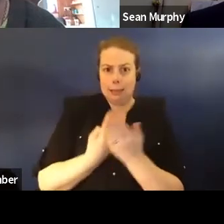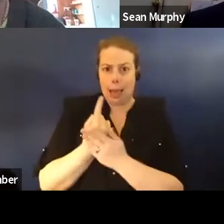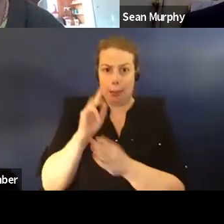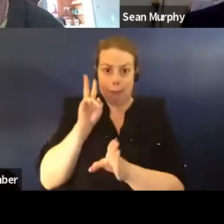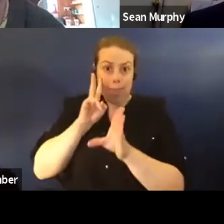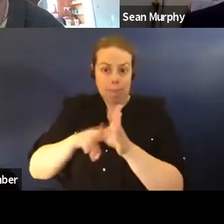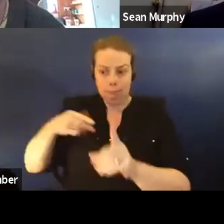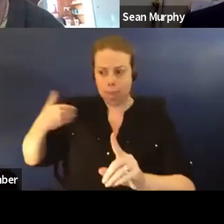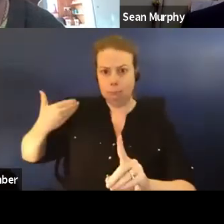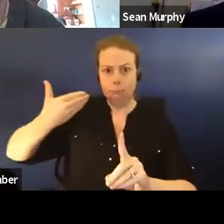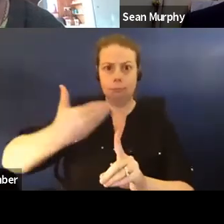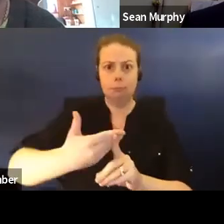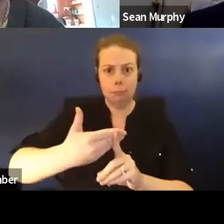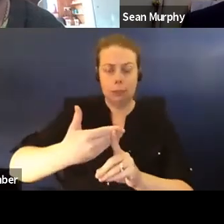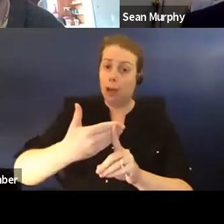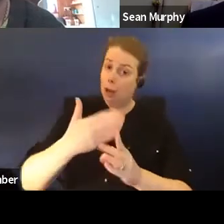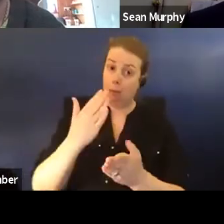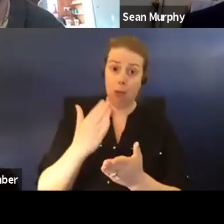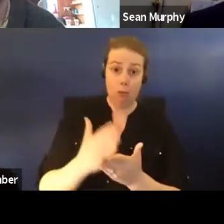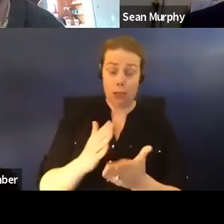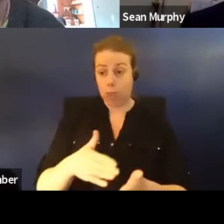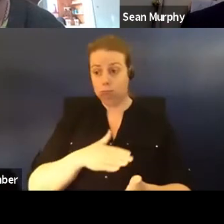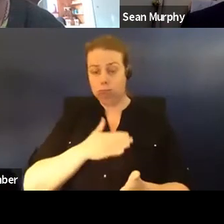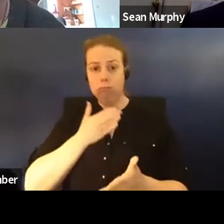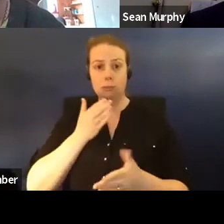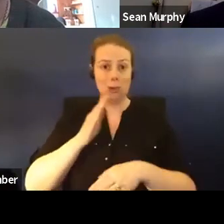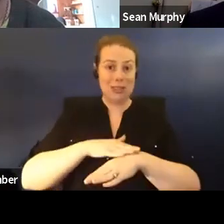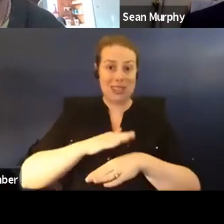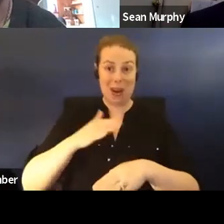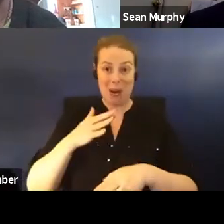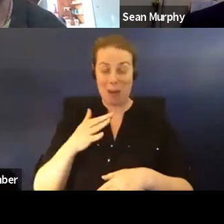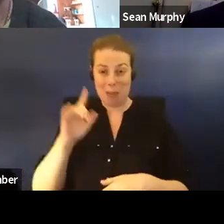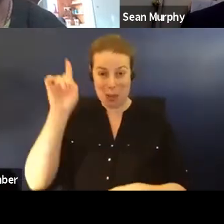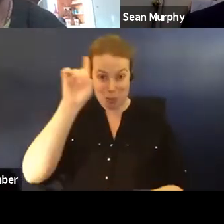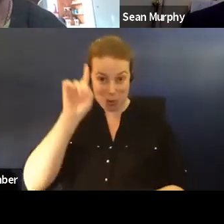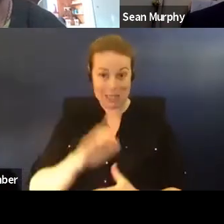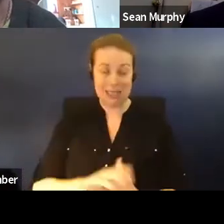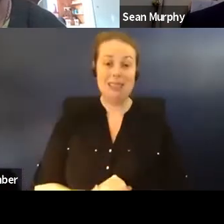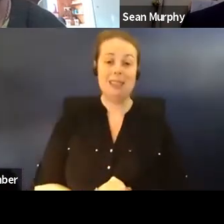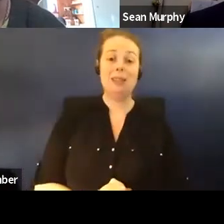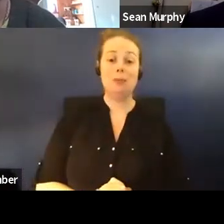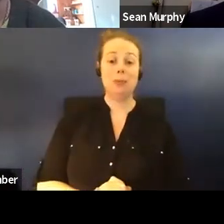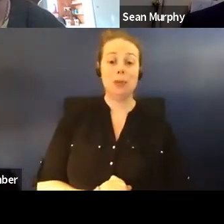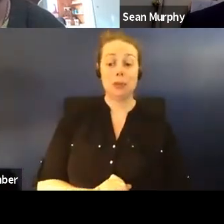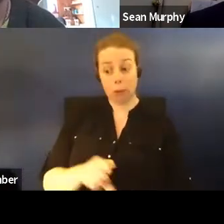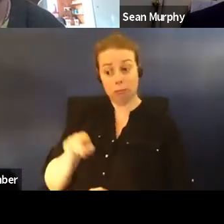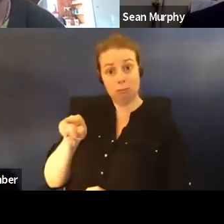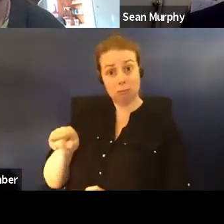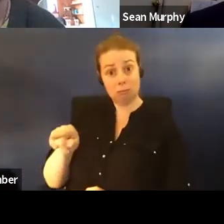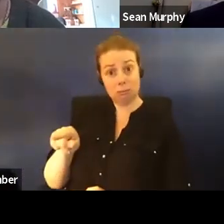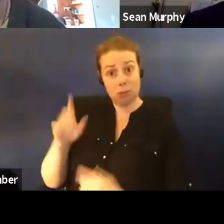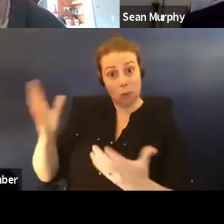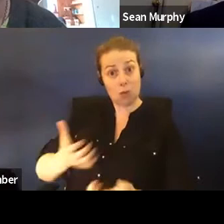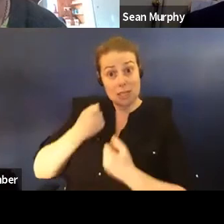2 years, which has been quite an interesting period of time to be living in. You know, are people with disabilities getting that